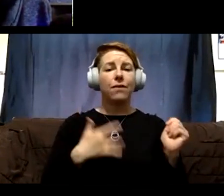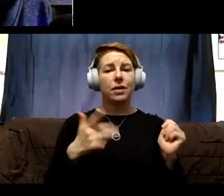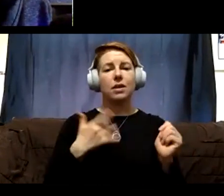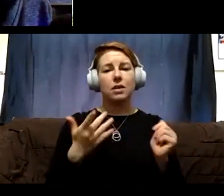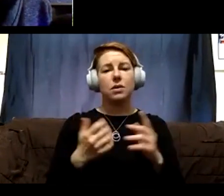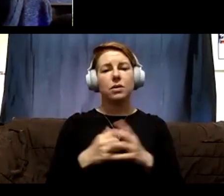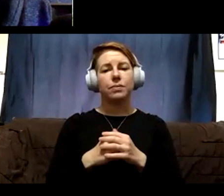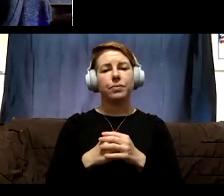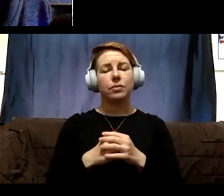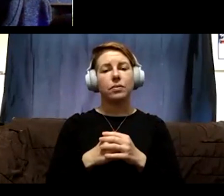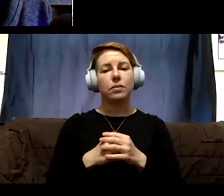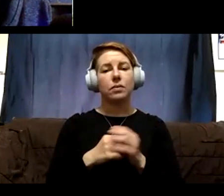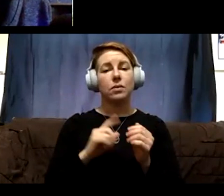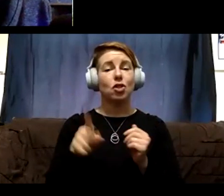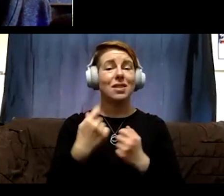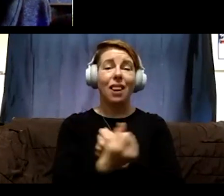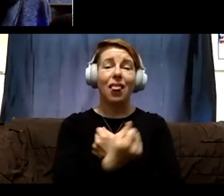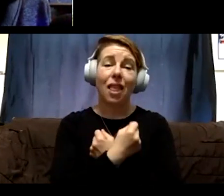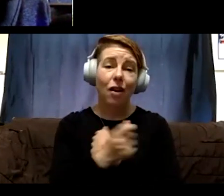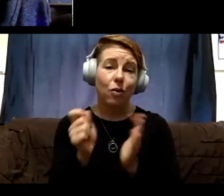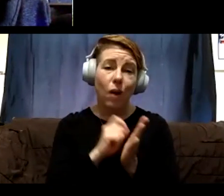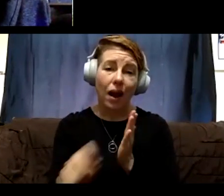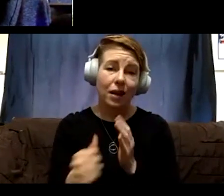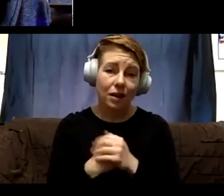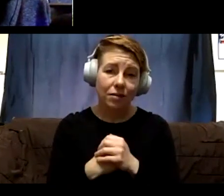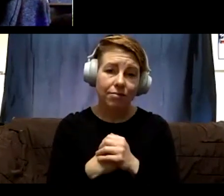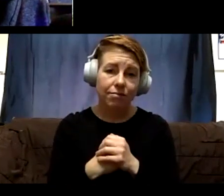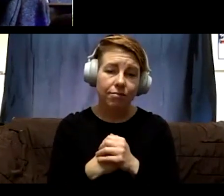anything, just love writing, because then